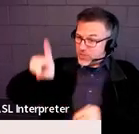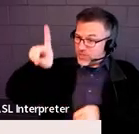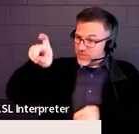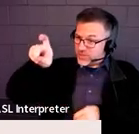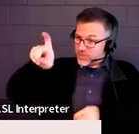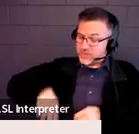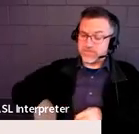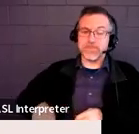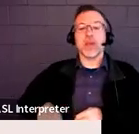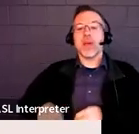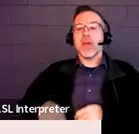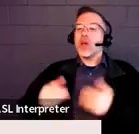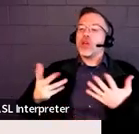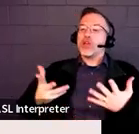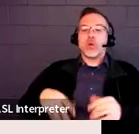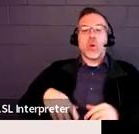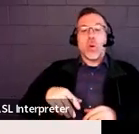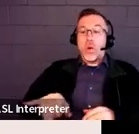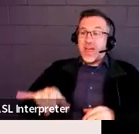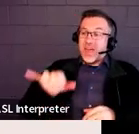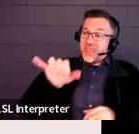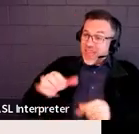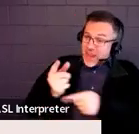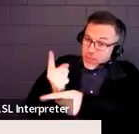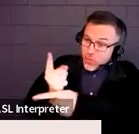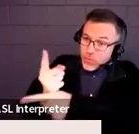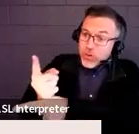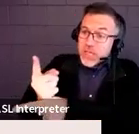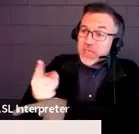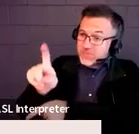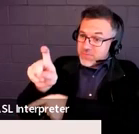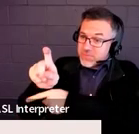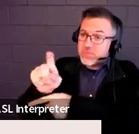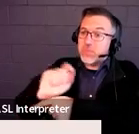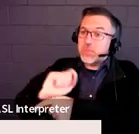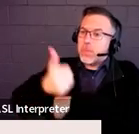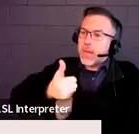So in other words, is it appropriate based on